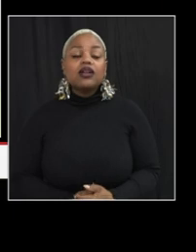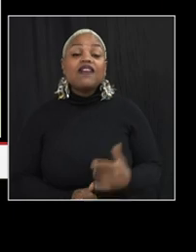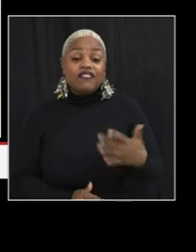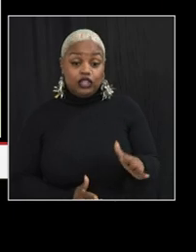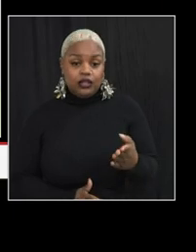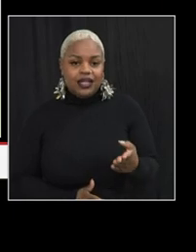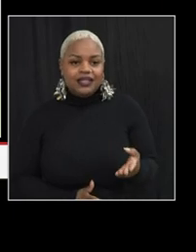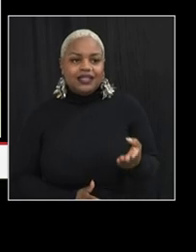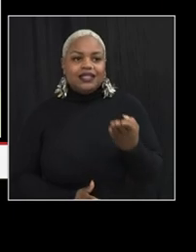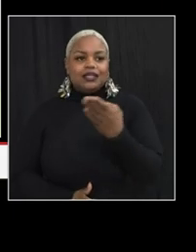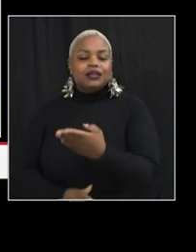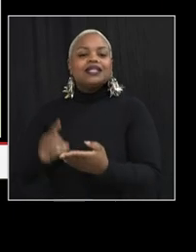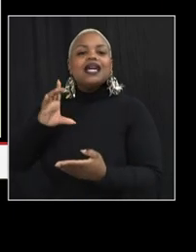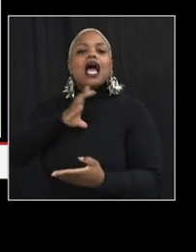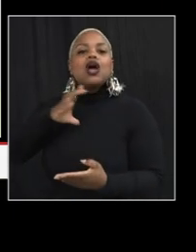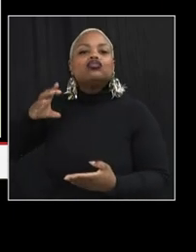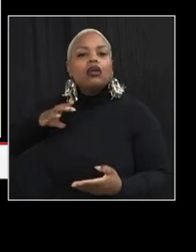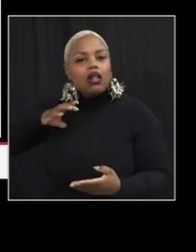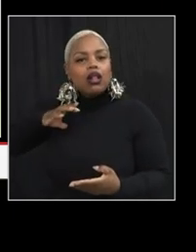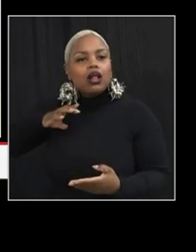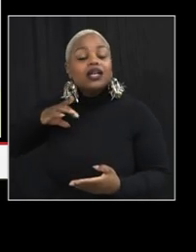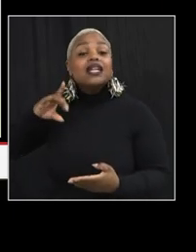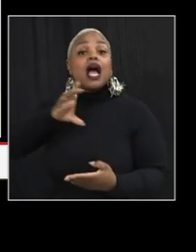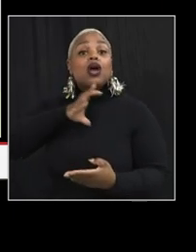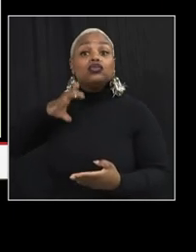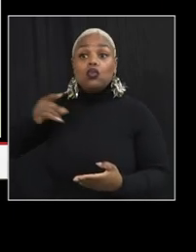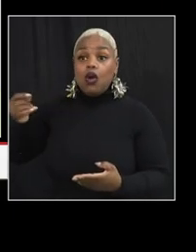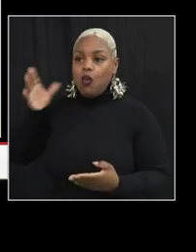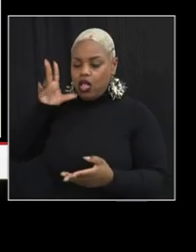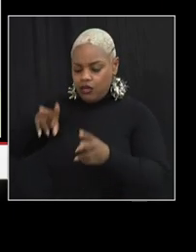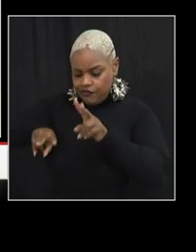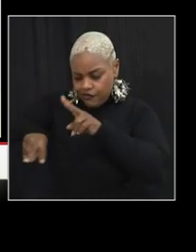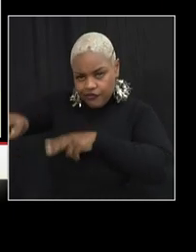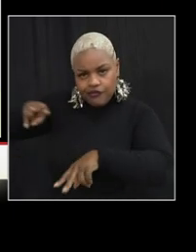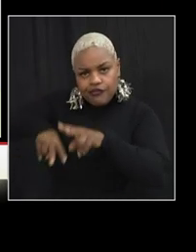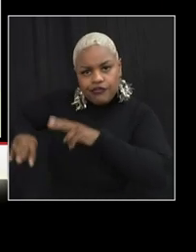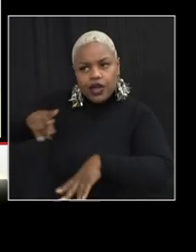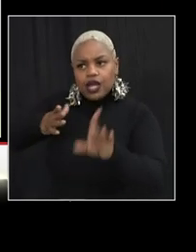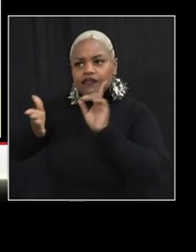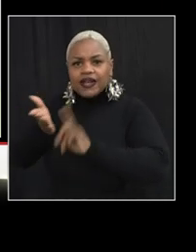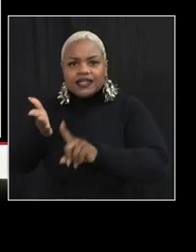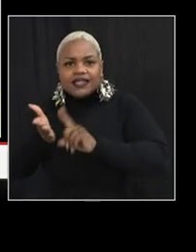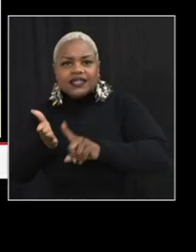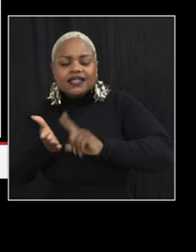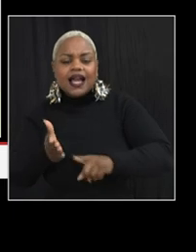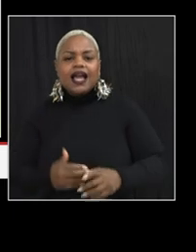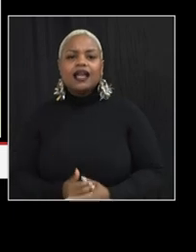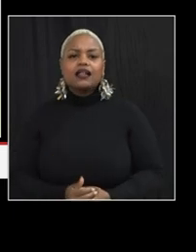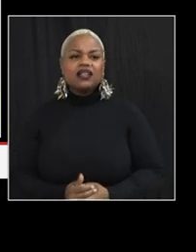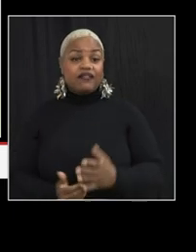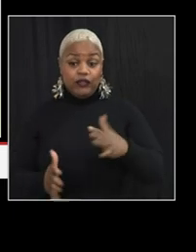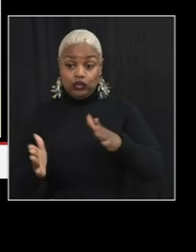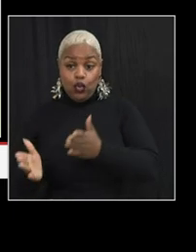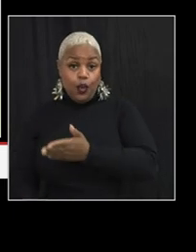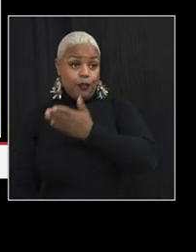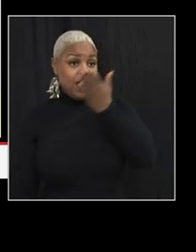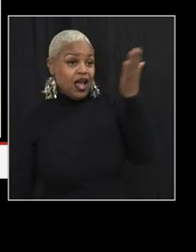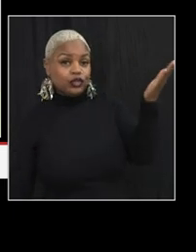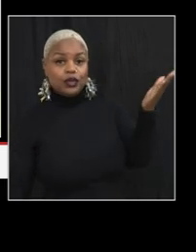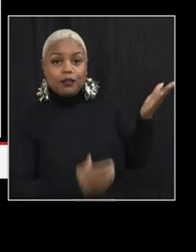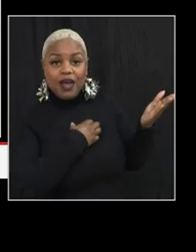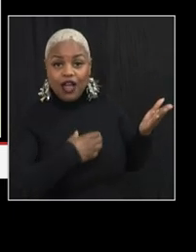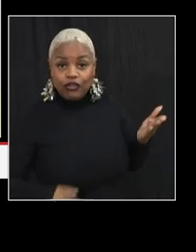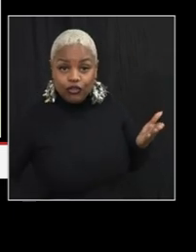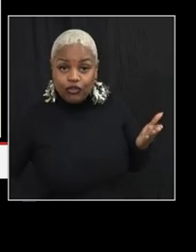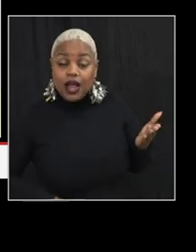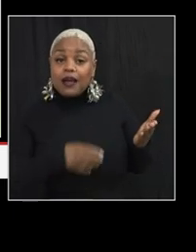by the chair of the council, and the council votes on it. It goes back for the mayor for signature or veto. But you should think of it as between now